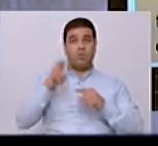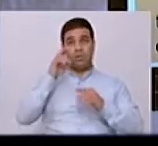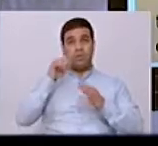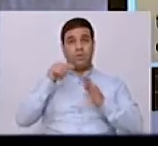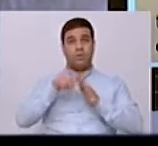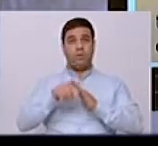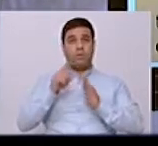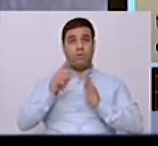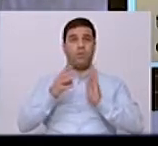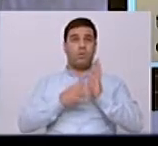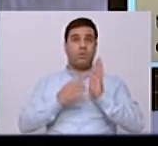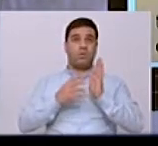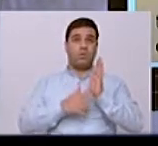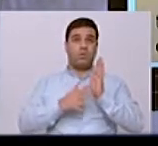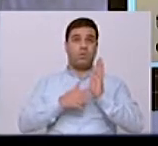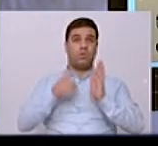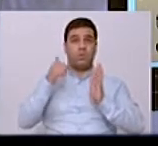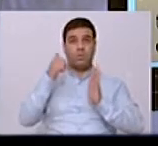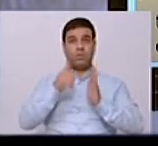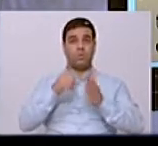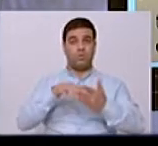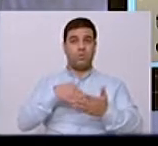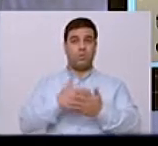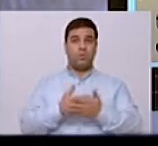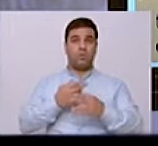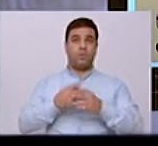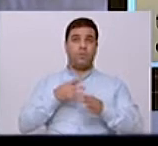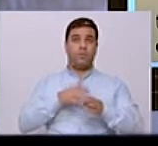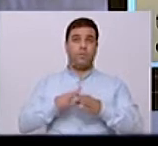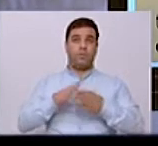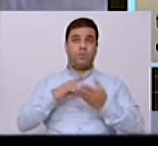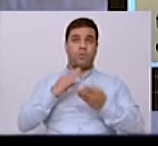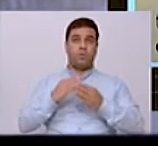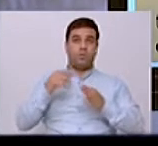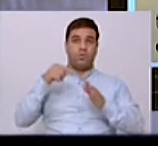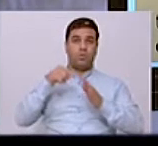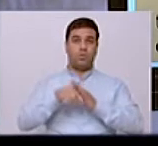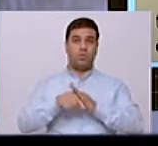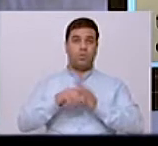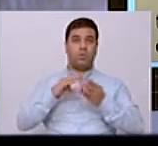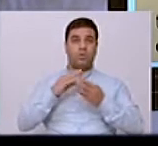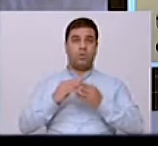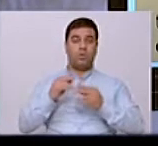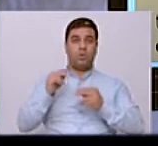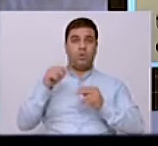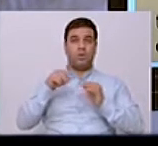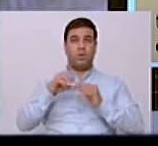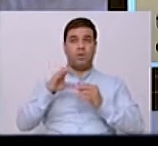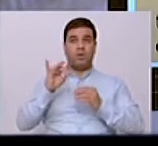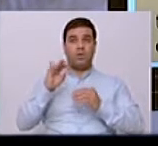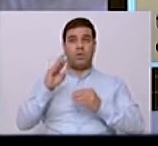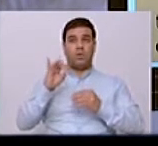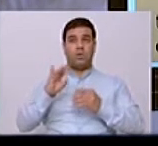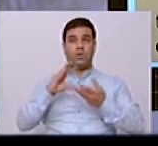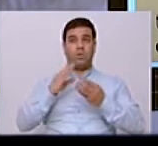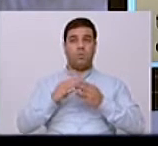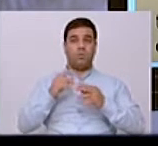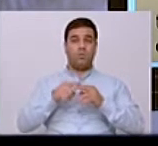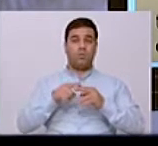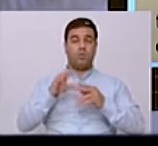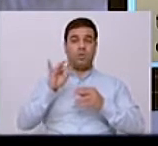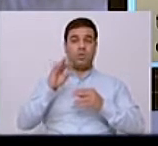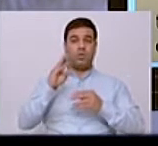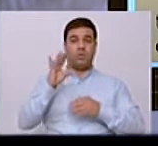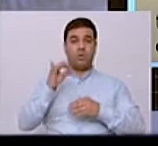davlatlarimiz 1980-yillardan buyon amalga oshirilgan chuqur iqtisodiy islohotlar tufayli bu davlatlar